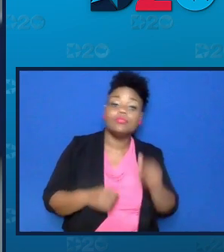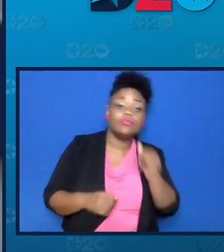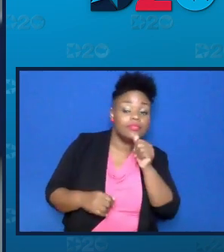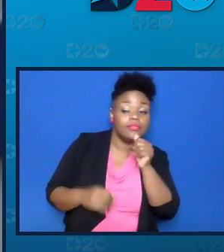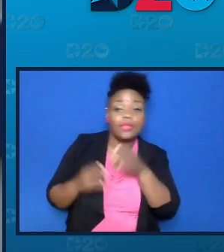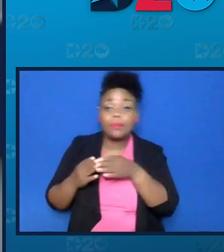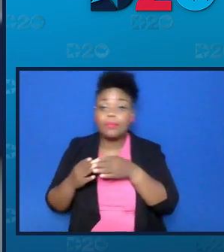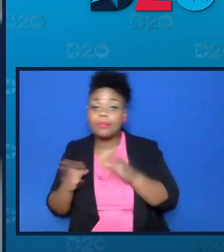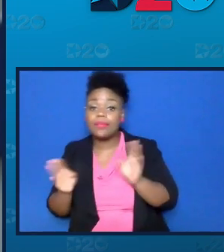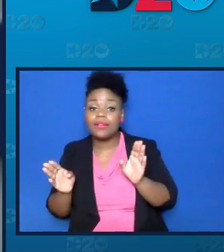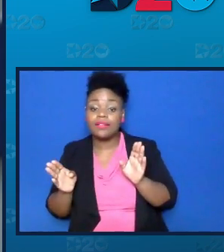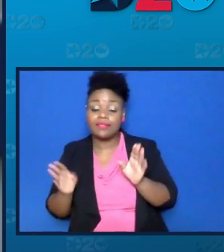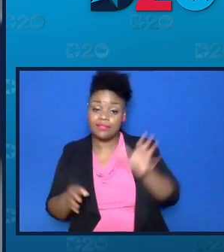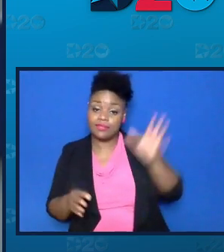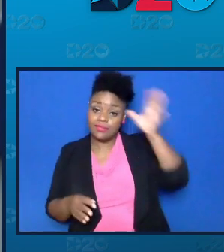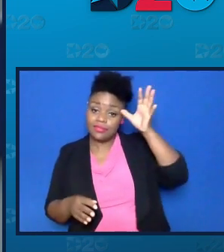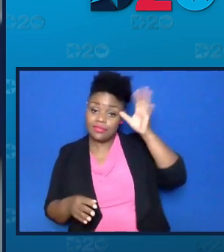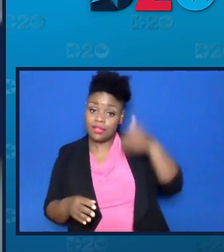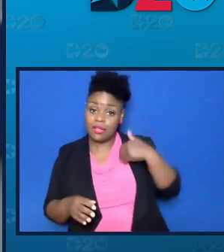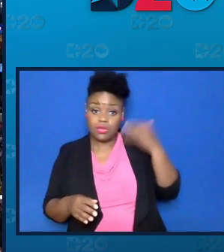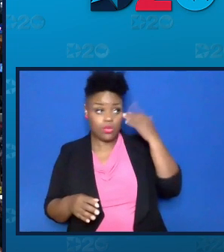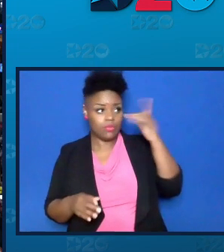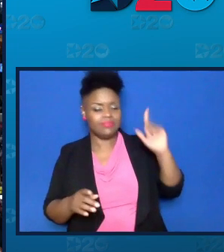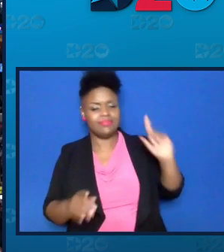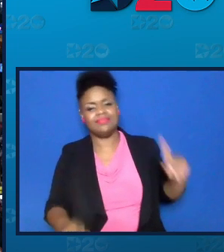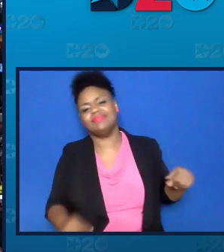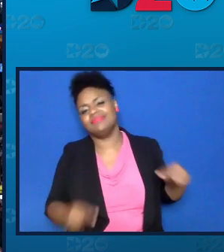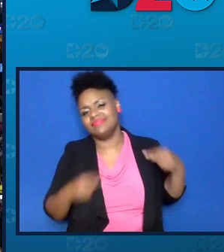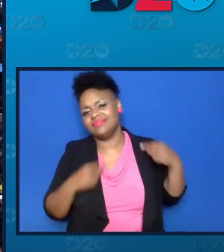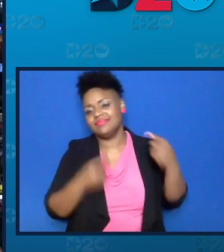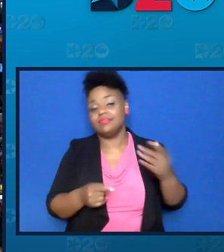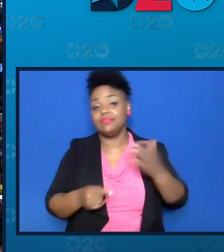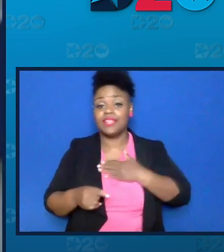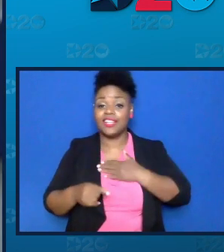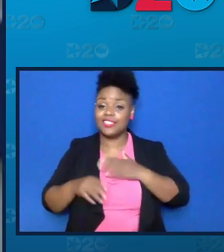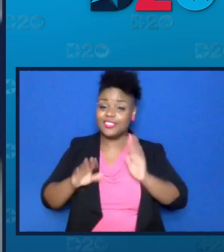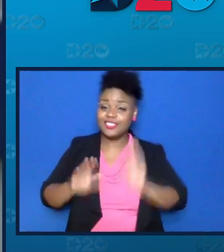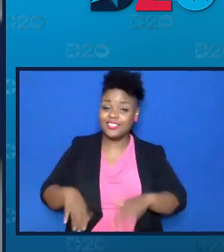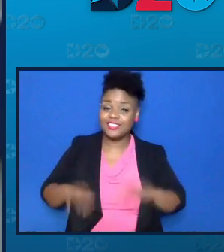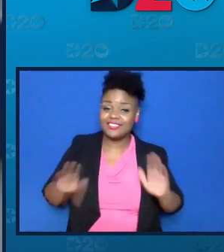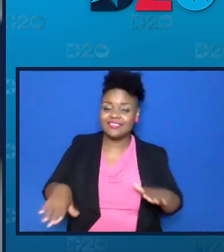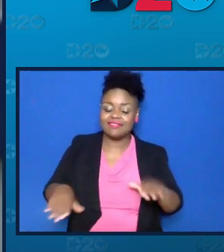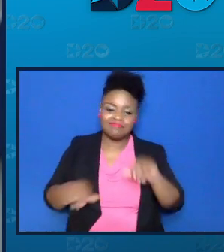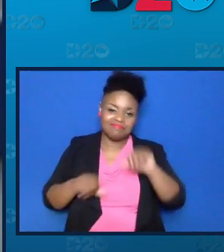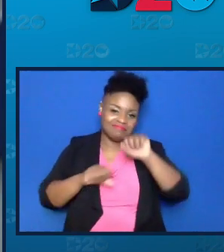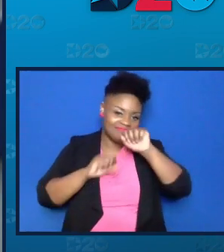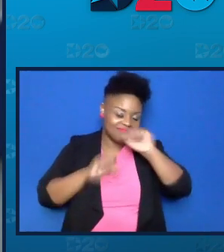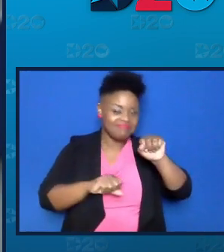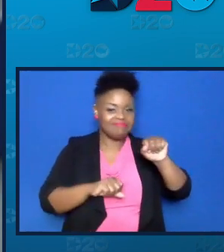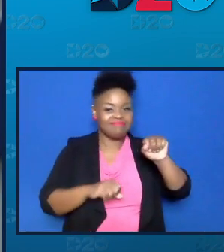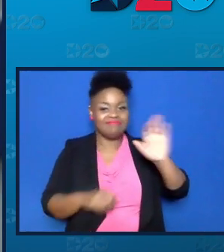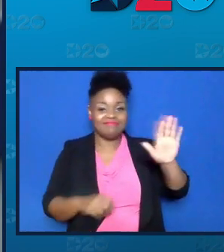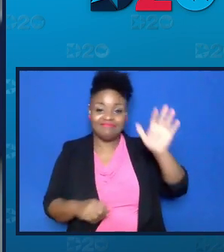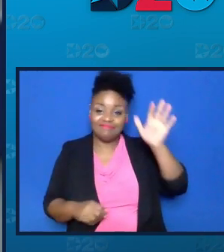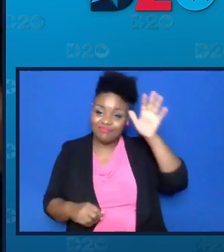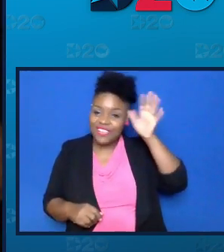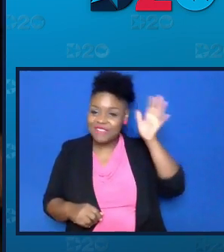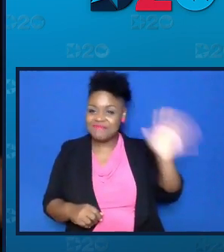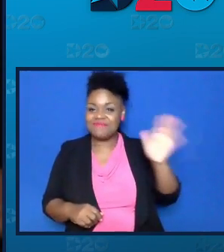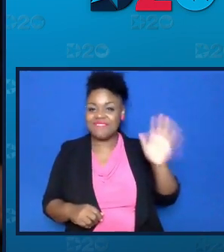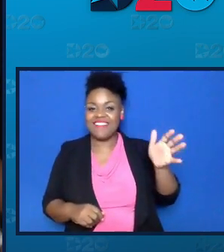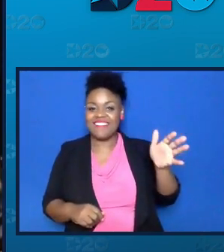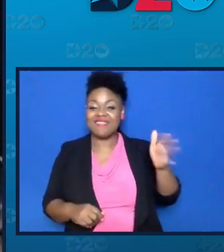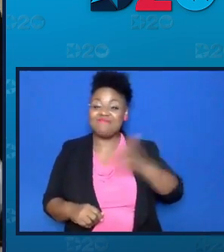known, the grandfather my children love and adore, my father, my hero, Joe